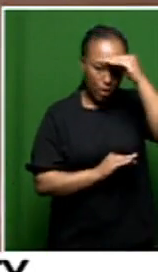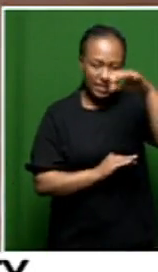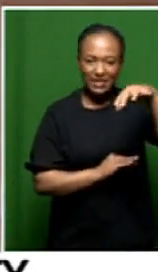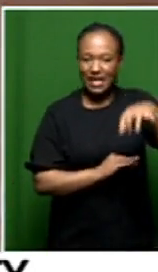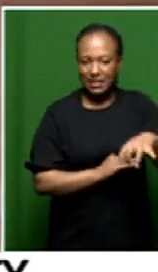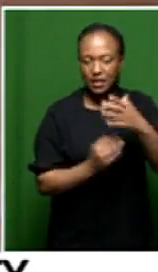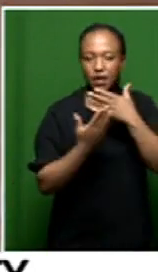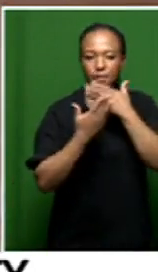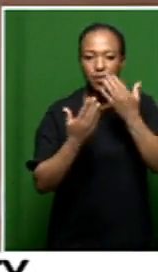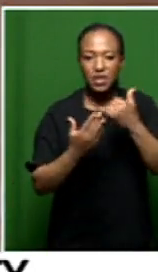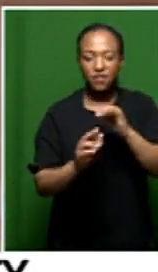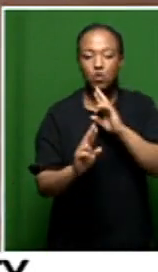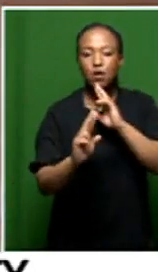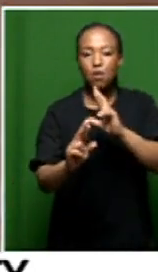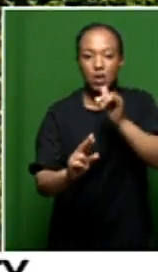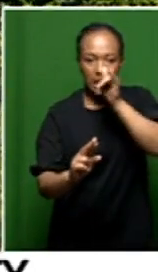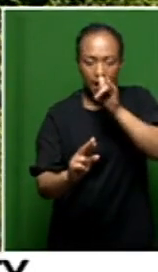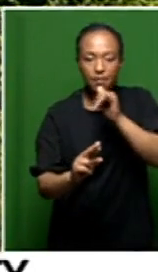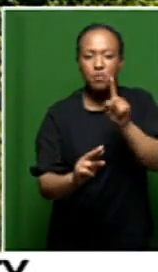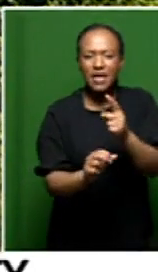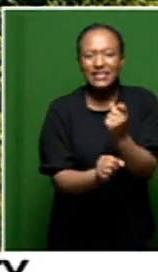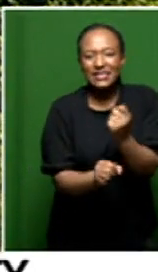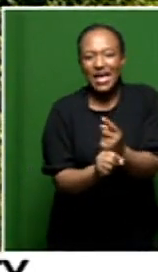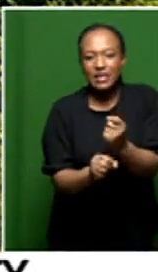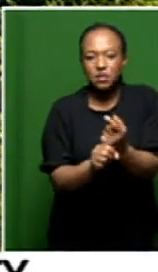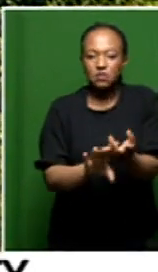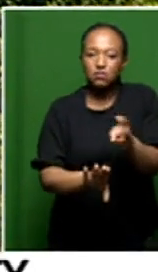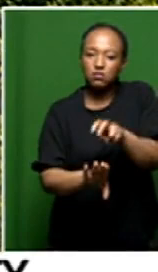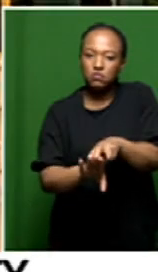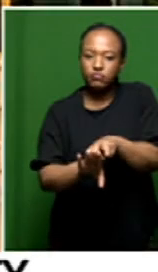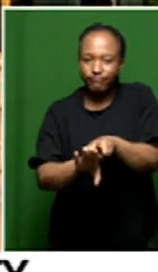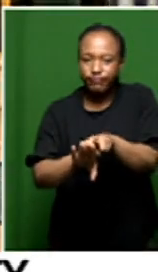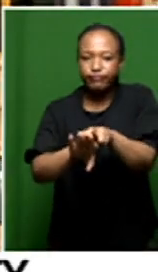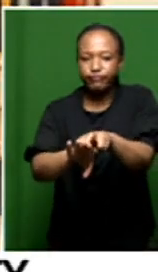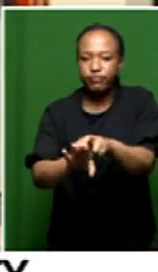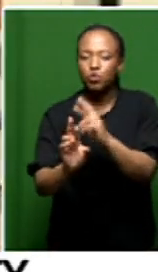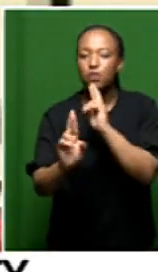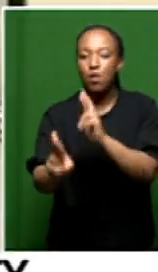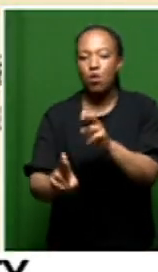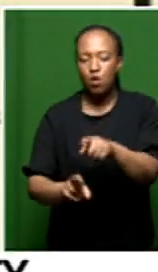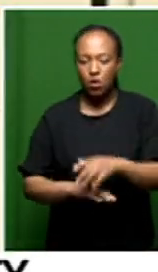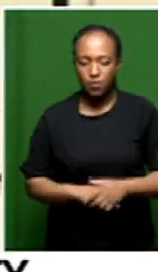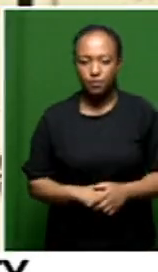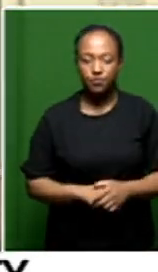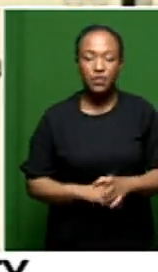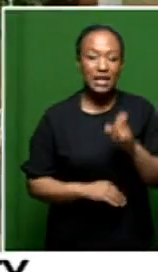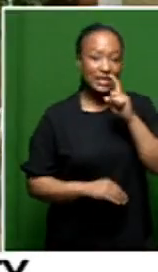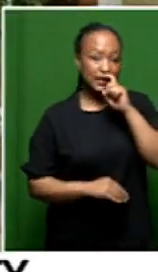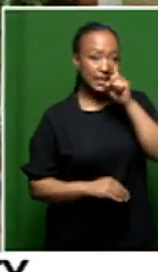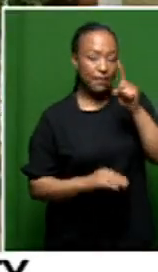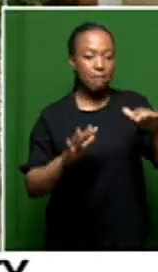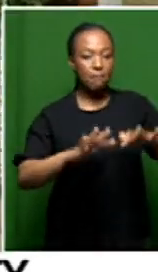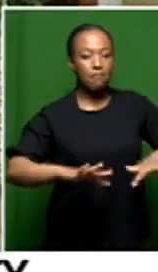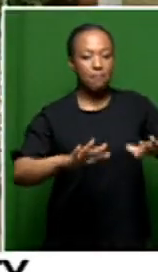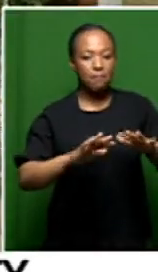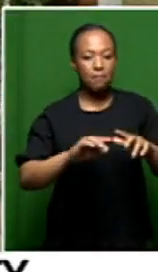or report a crime, you need to go on a taxi. Those living in Tshwane's affluent suburbs have a different view. It did